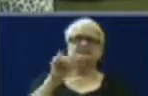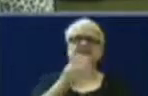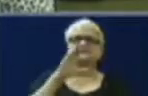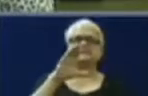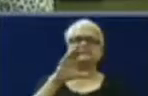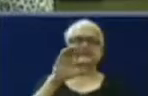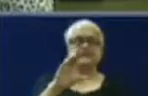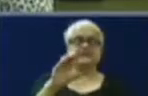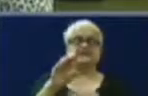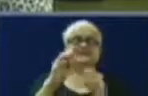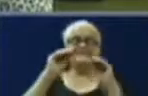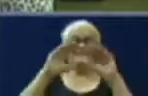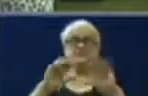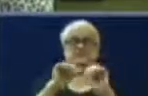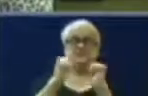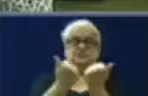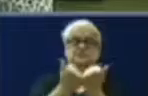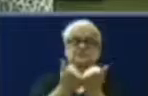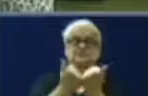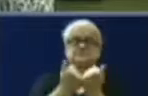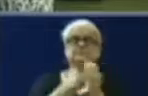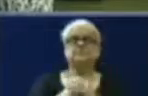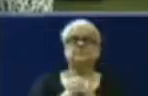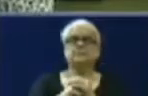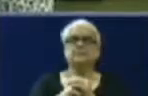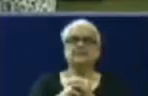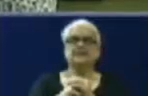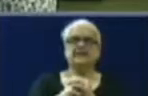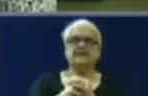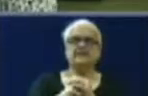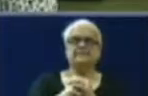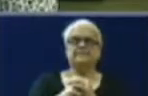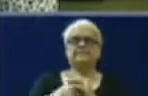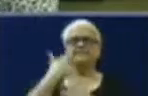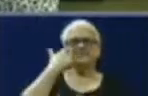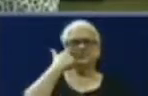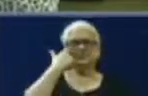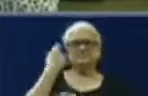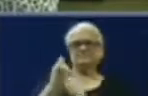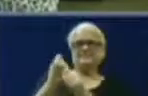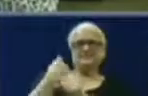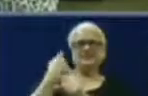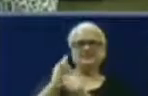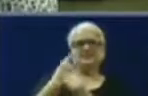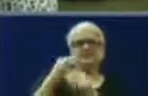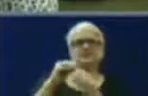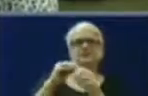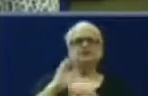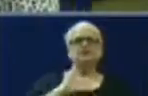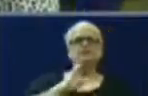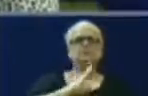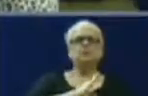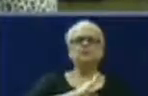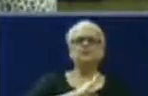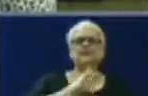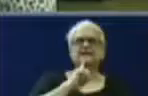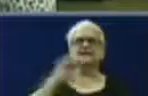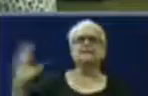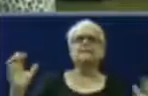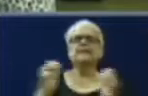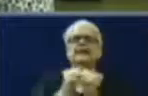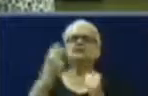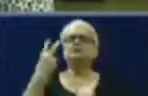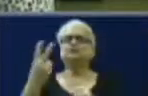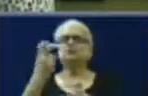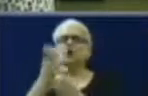Minor Daniels Academy, also known as MDA. During the last fiscal year, the school board took action to combine two of the toughest schools in Jefferson County